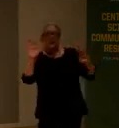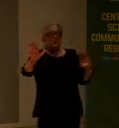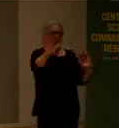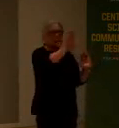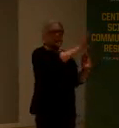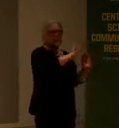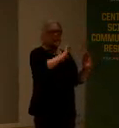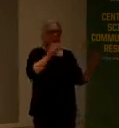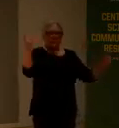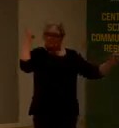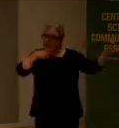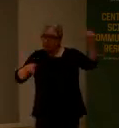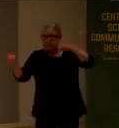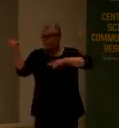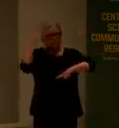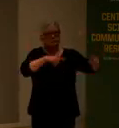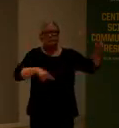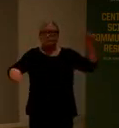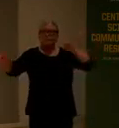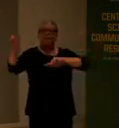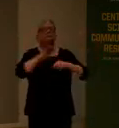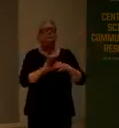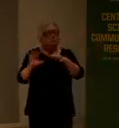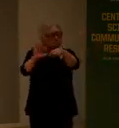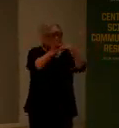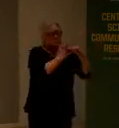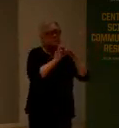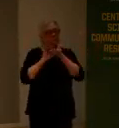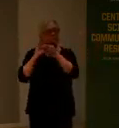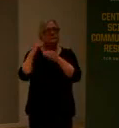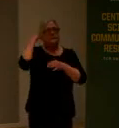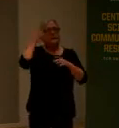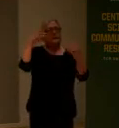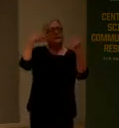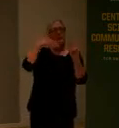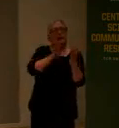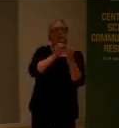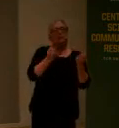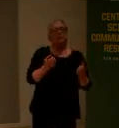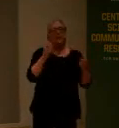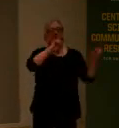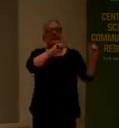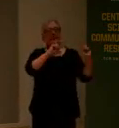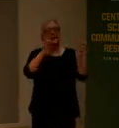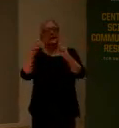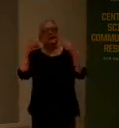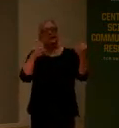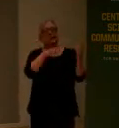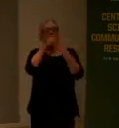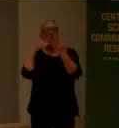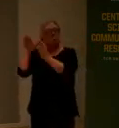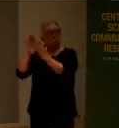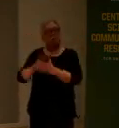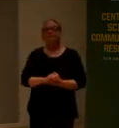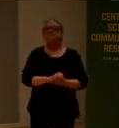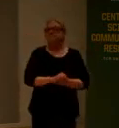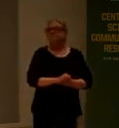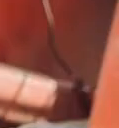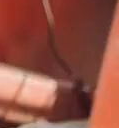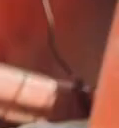are, and thinking about how to address multiple issues at once. So,